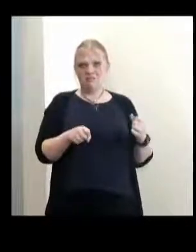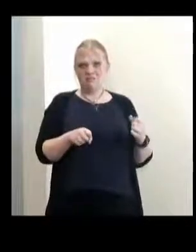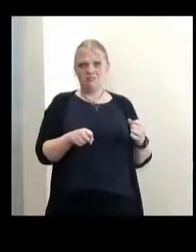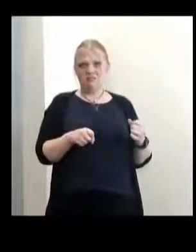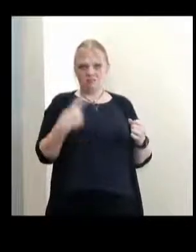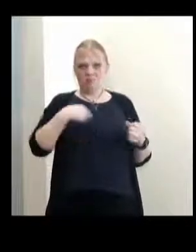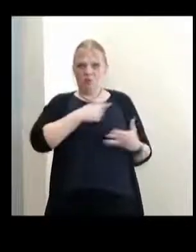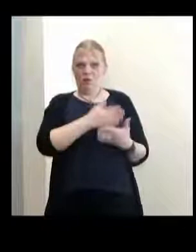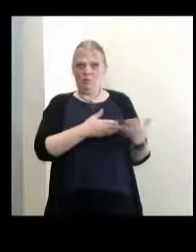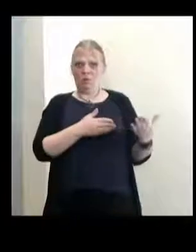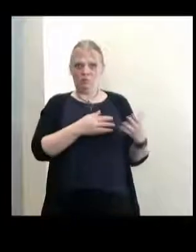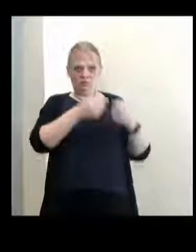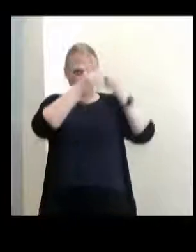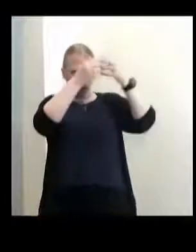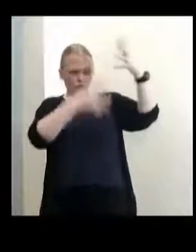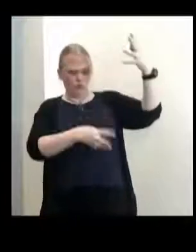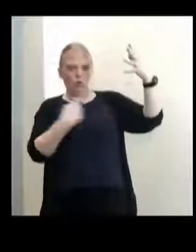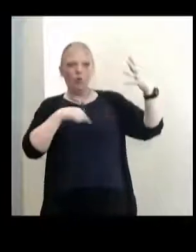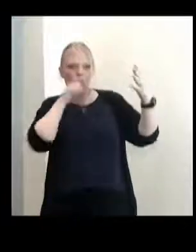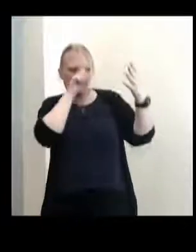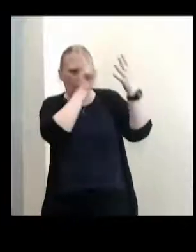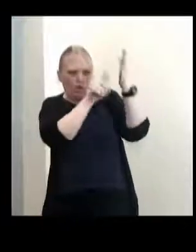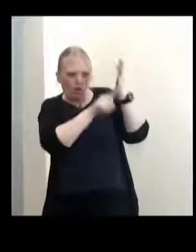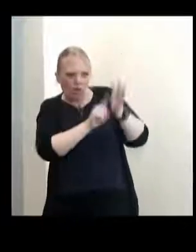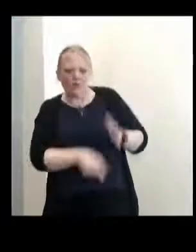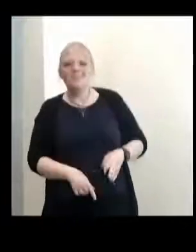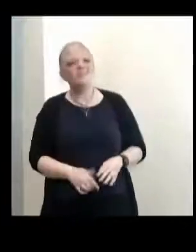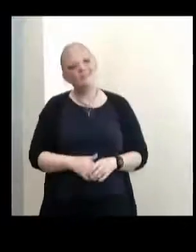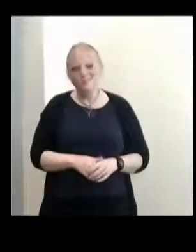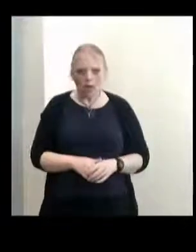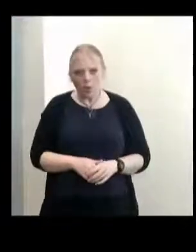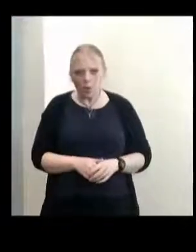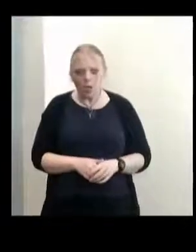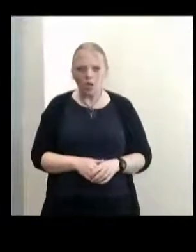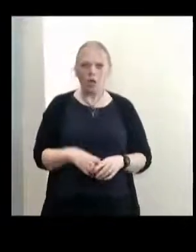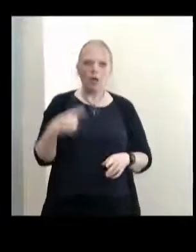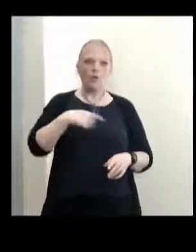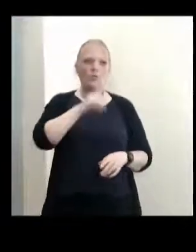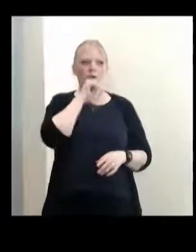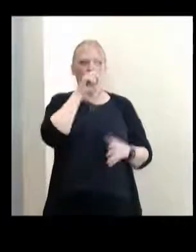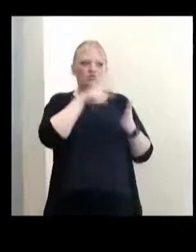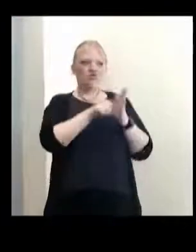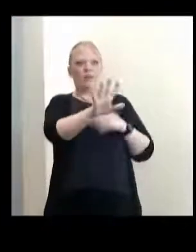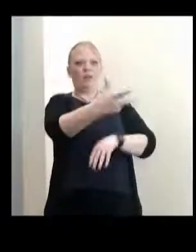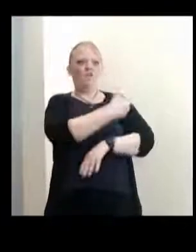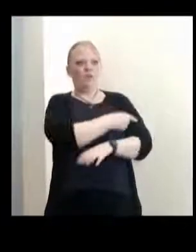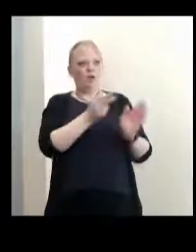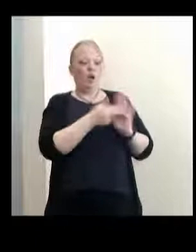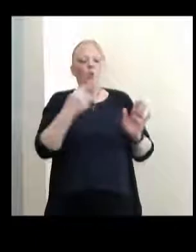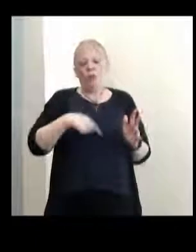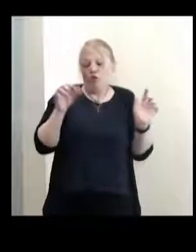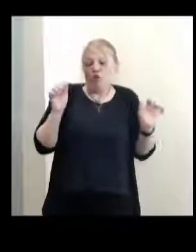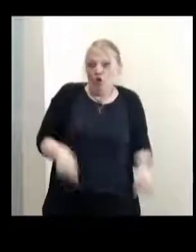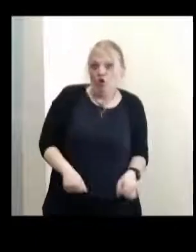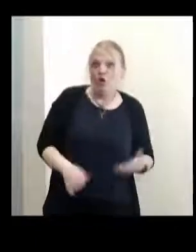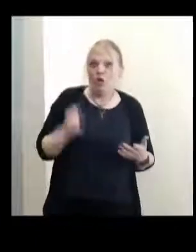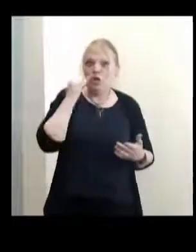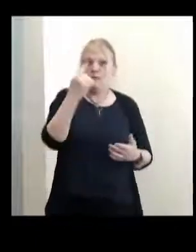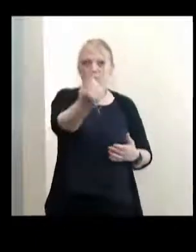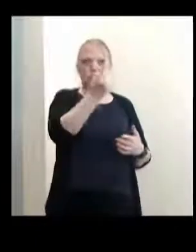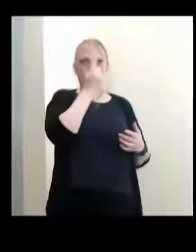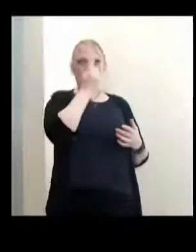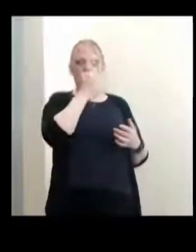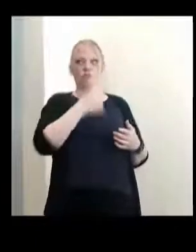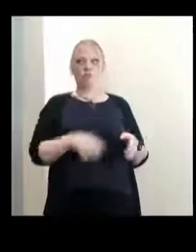up. Do we do that? No, it is not something we do. We do not look into people's vaccine status. But we could if somebody came to us and